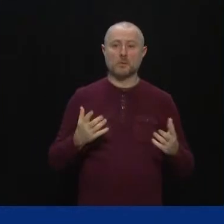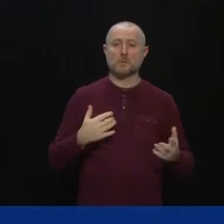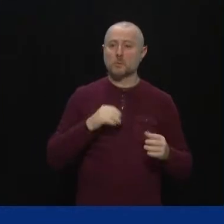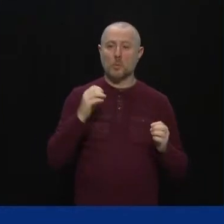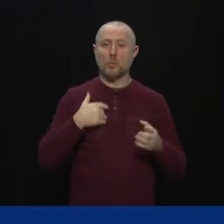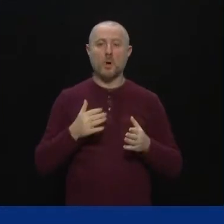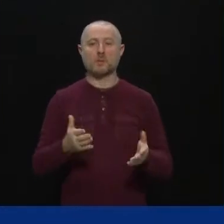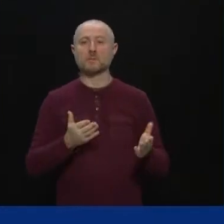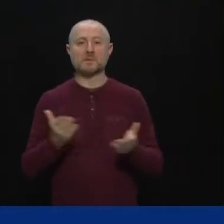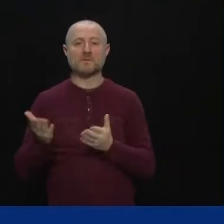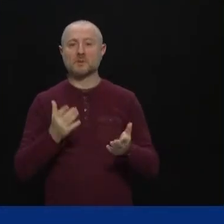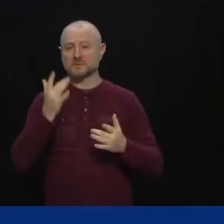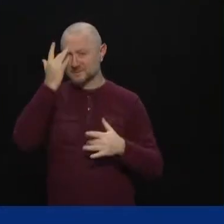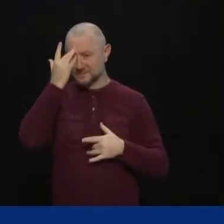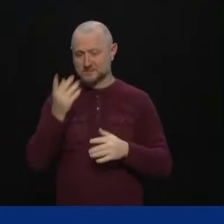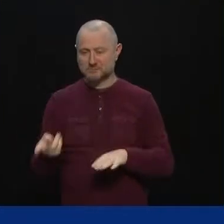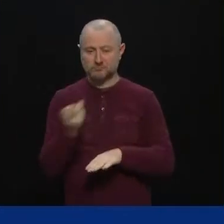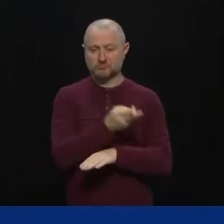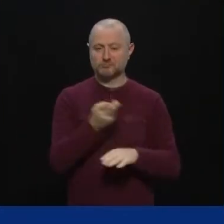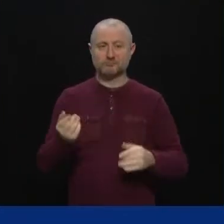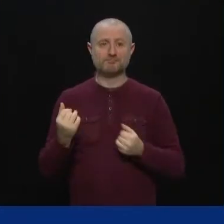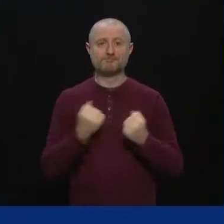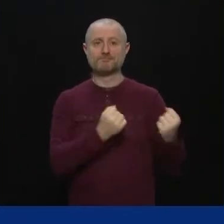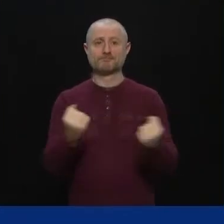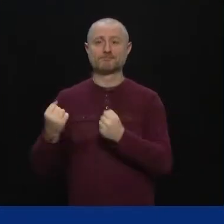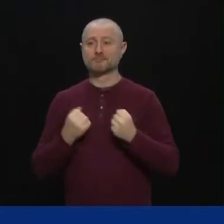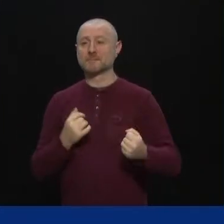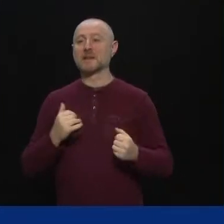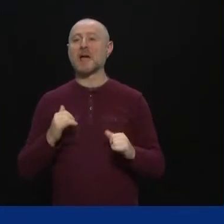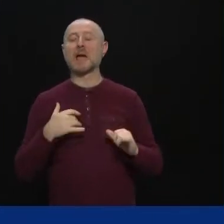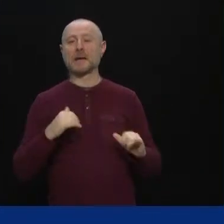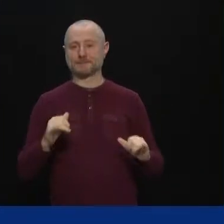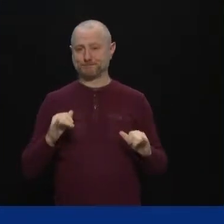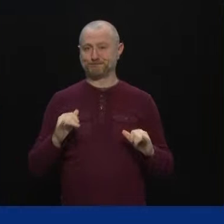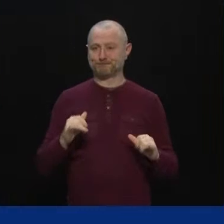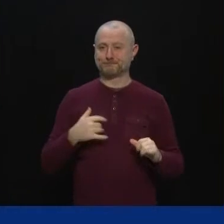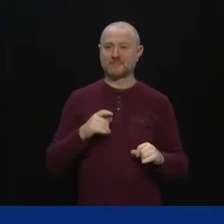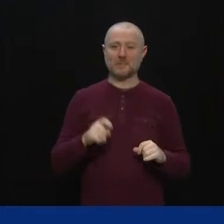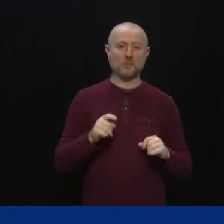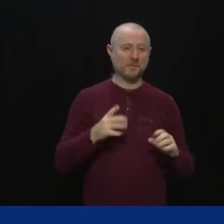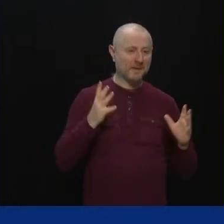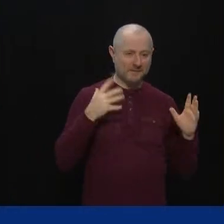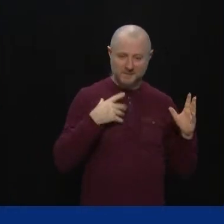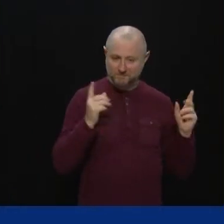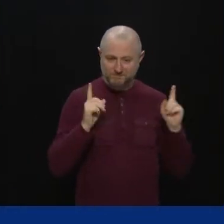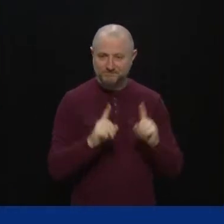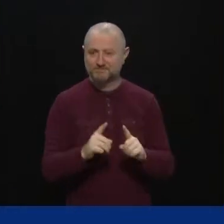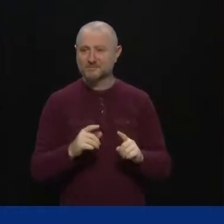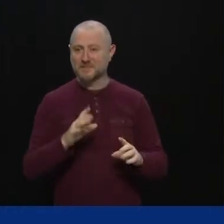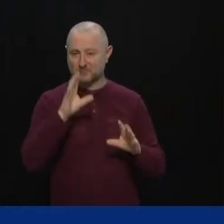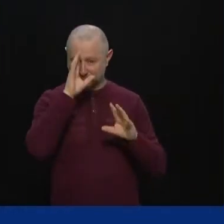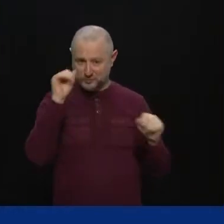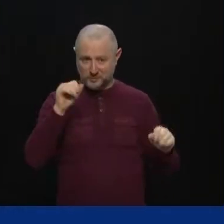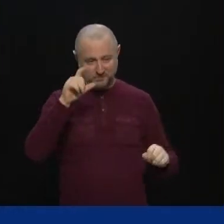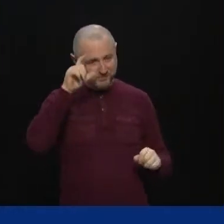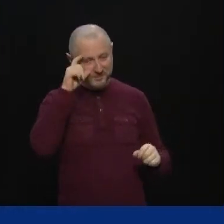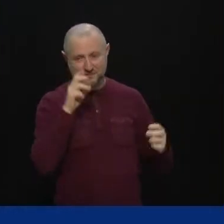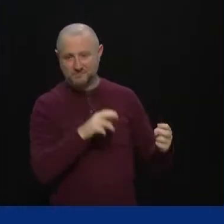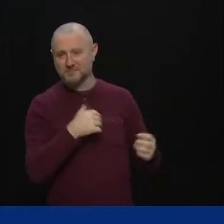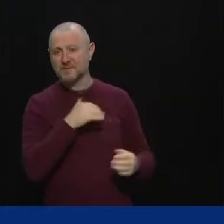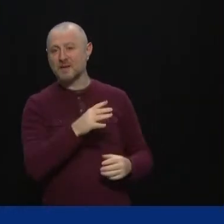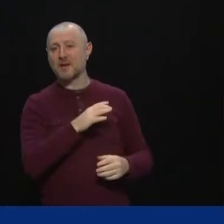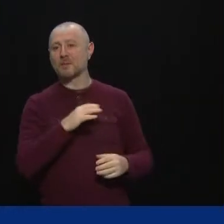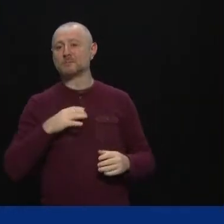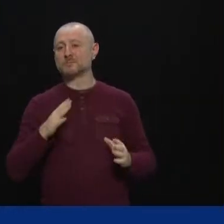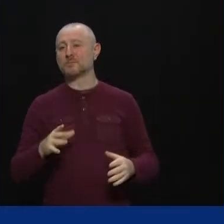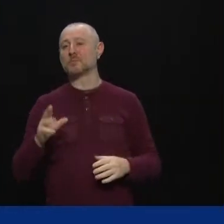larger hospital in an urban area. That was the dynamic that we're fighting against. So President Biden answered the call, and I'll let Commissioner Brake come up again to talk